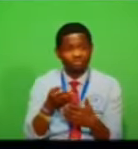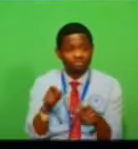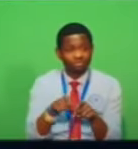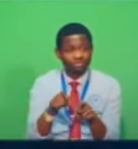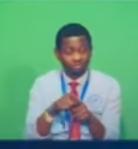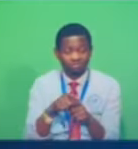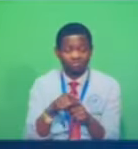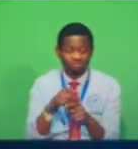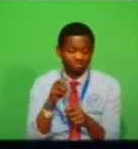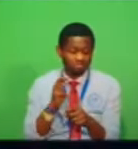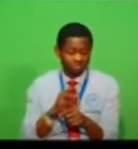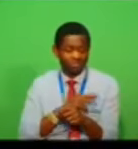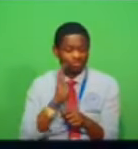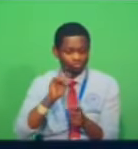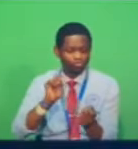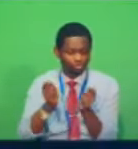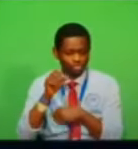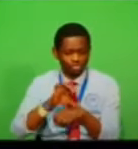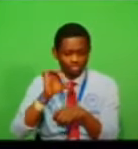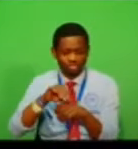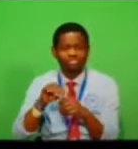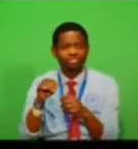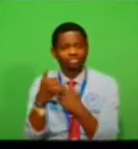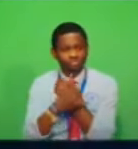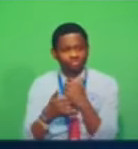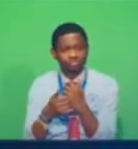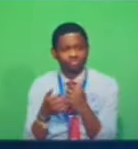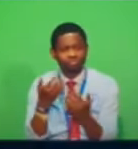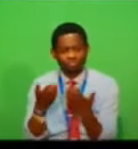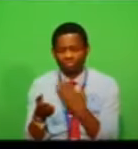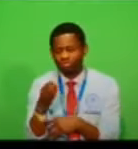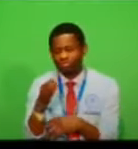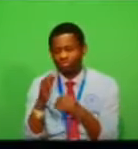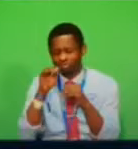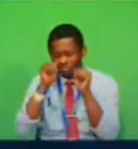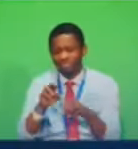it will transform our church in that country. May God bless this initiative. Amen.